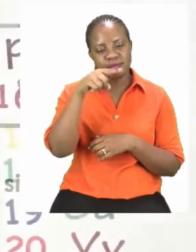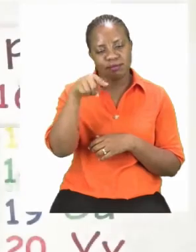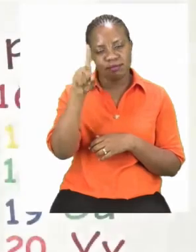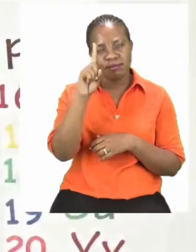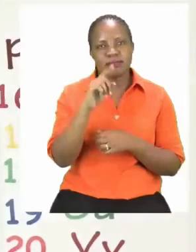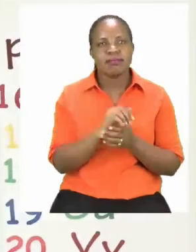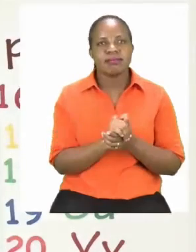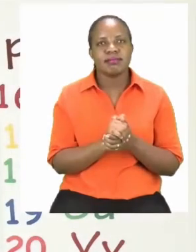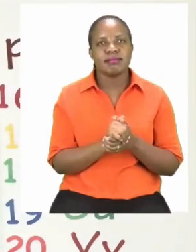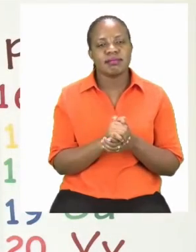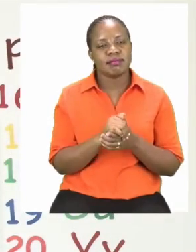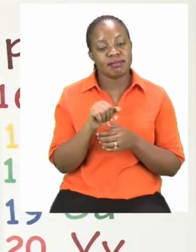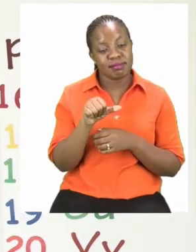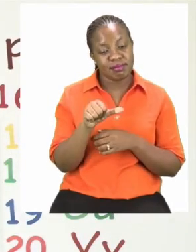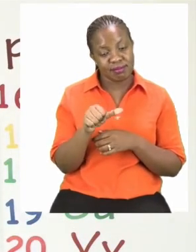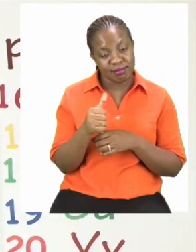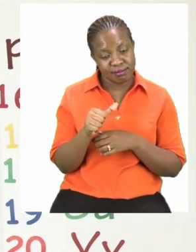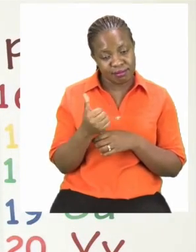3,